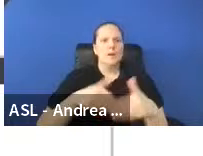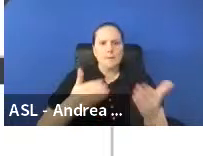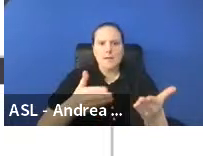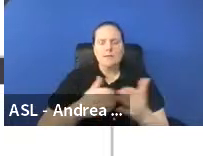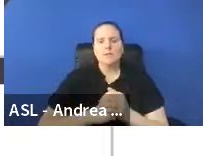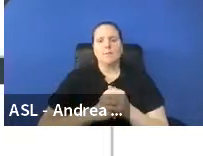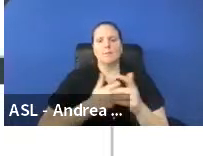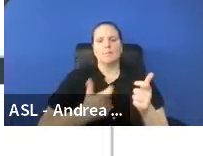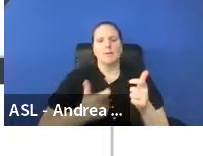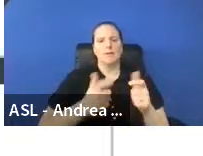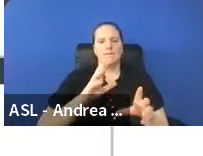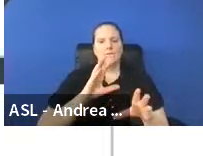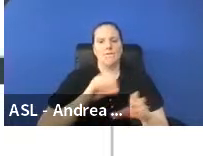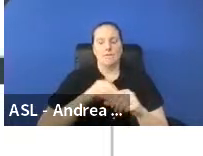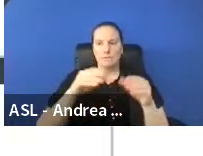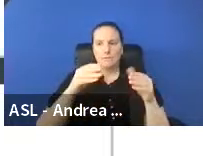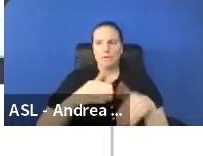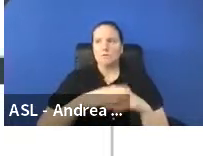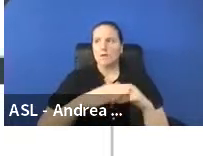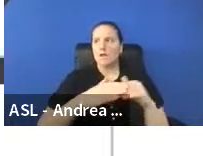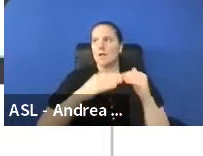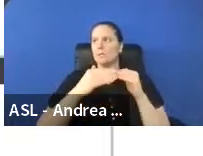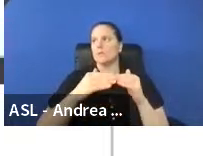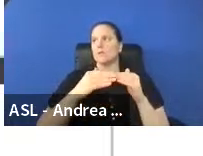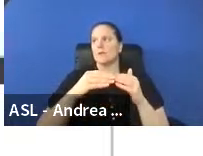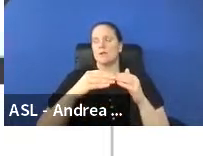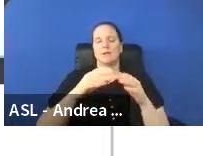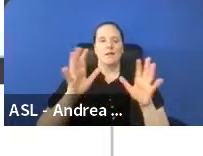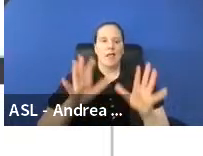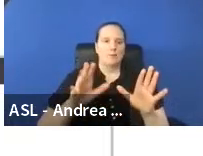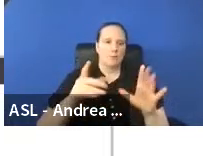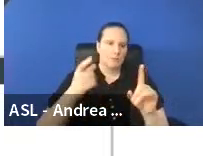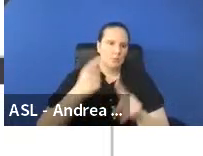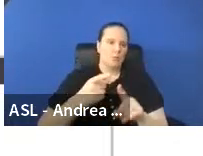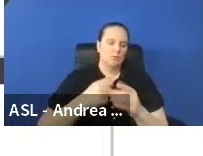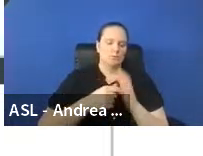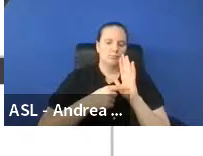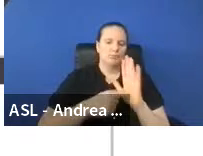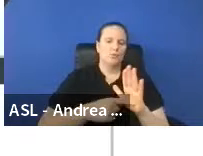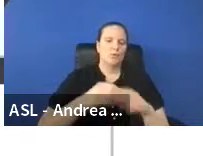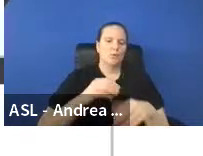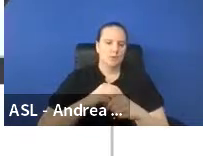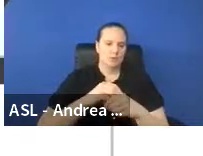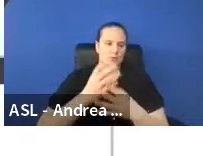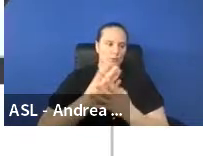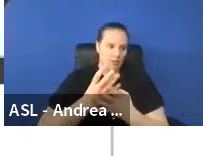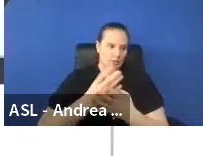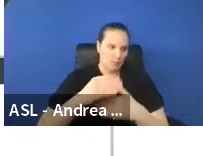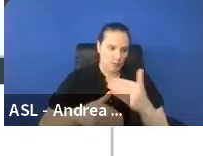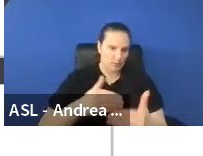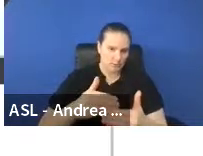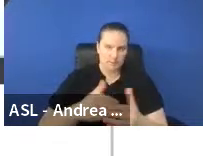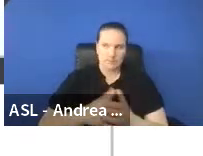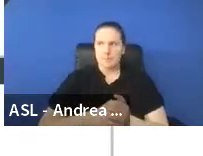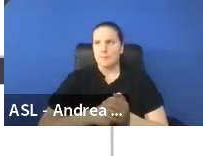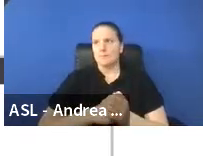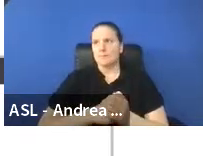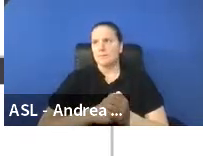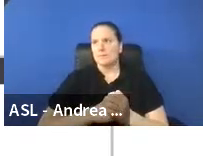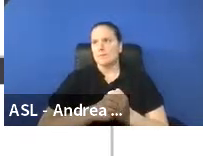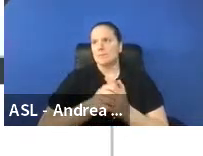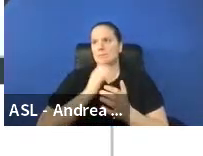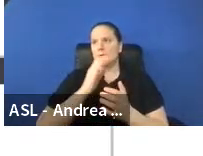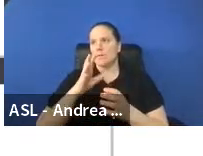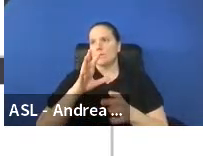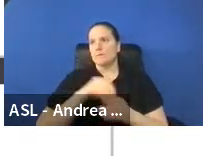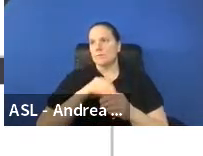of that is focusing on equity and climate goals. Those are highlighted in our screening process. So we'll be including